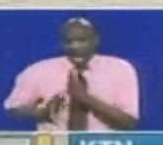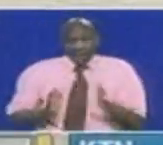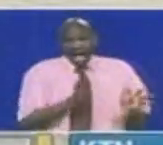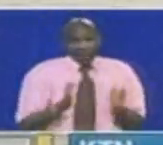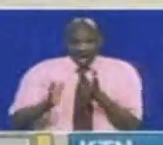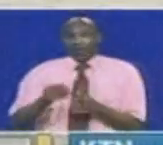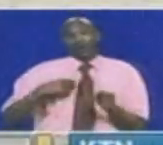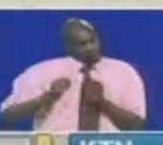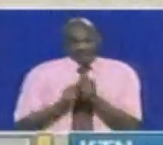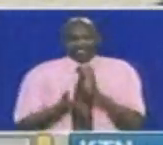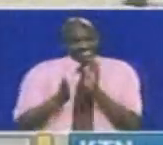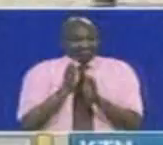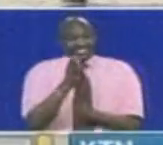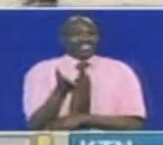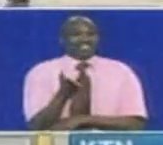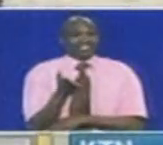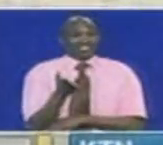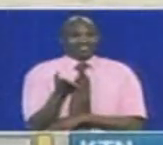frenzy of activity.